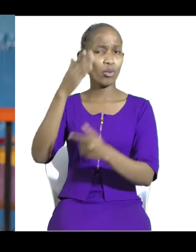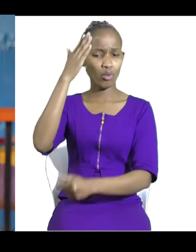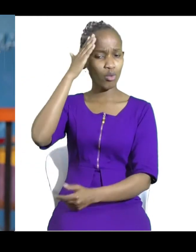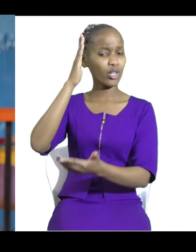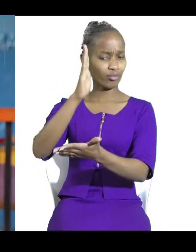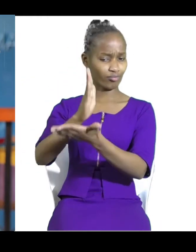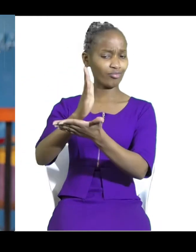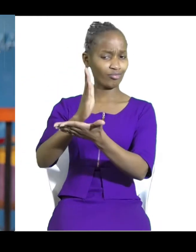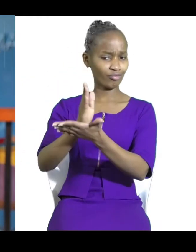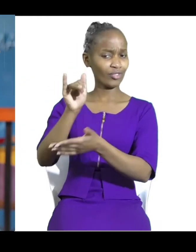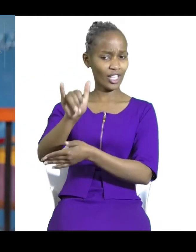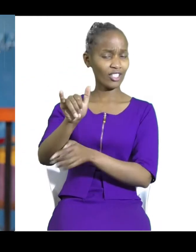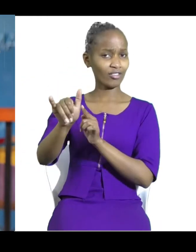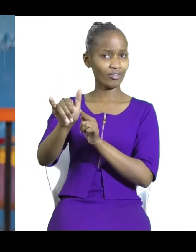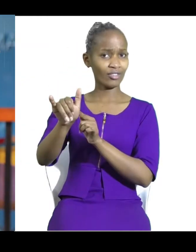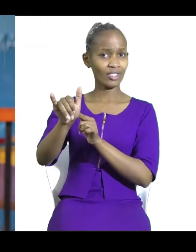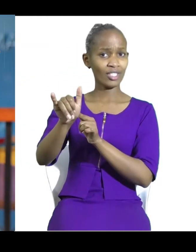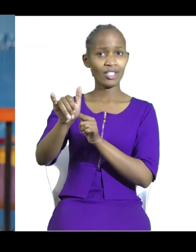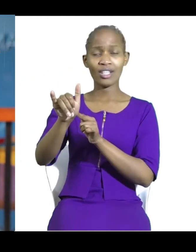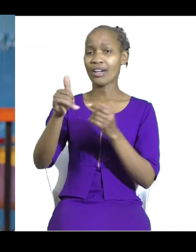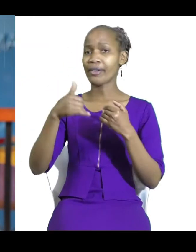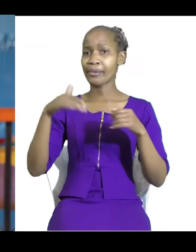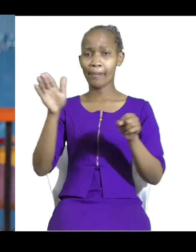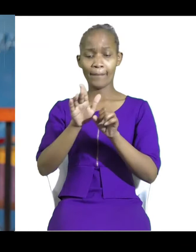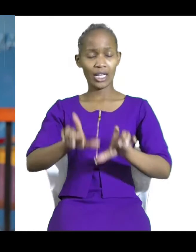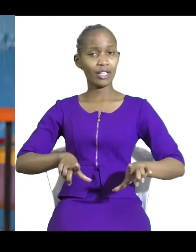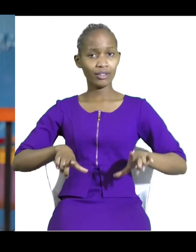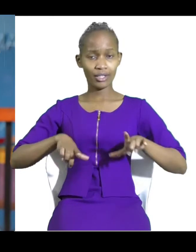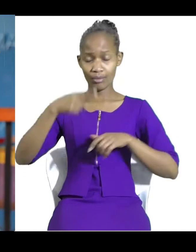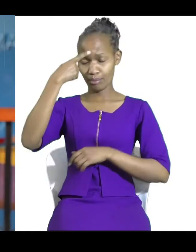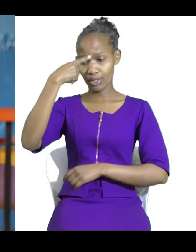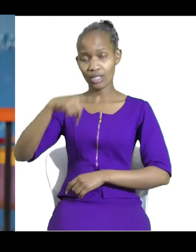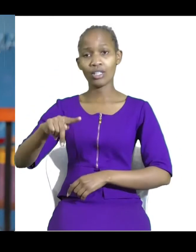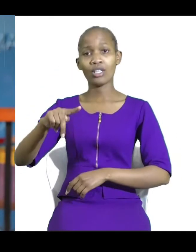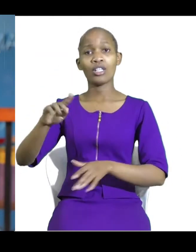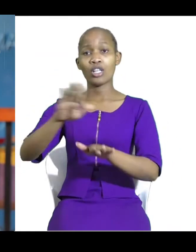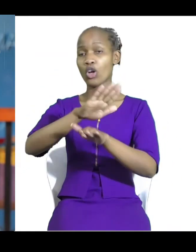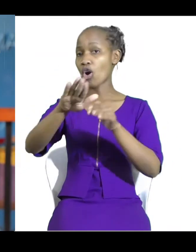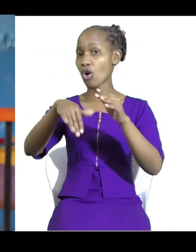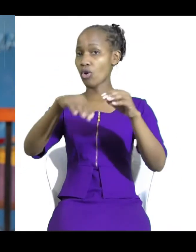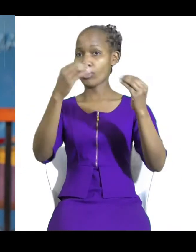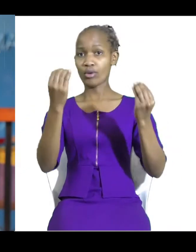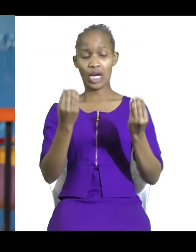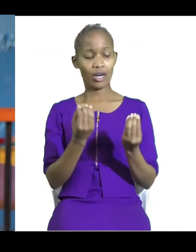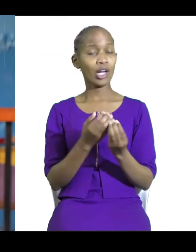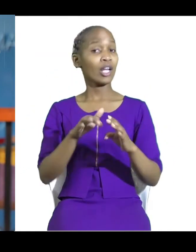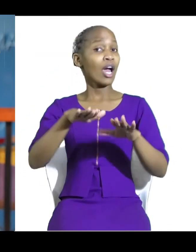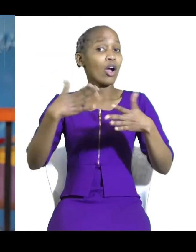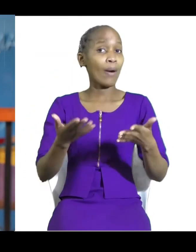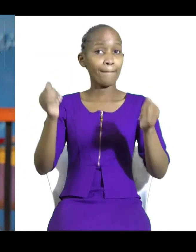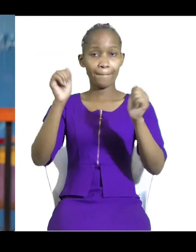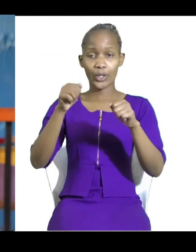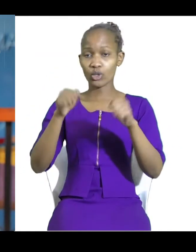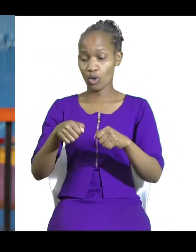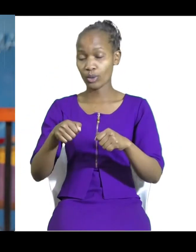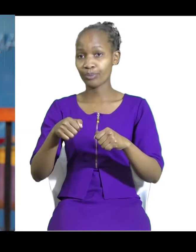you realize that brings and pumps a lot of life into policy and every organization in terms of